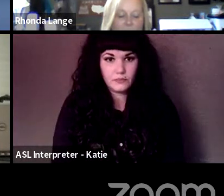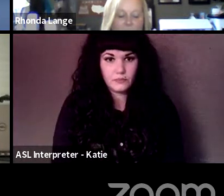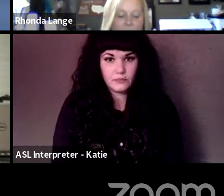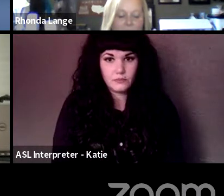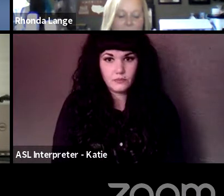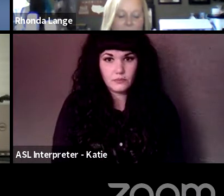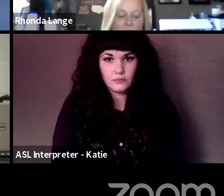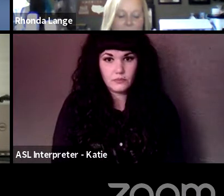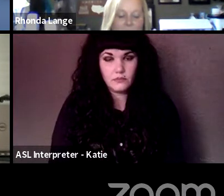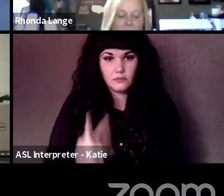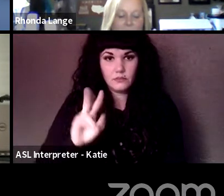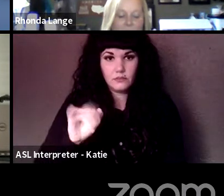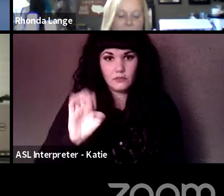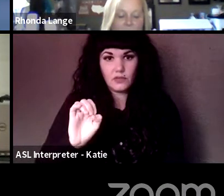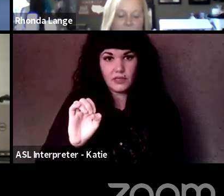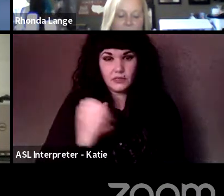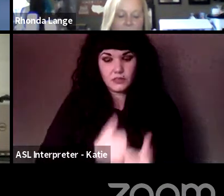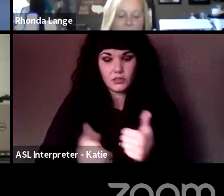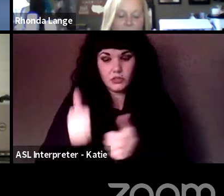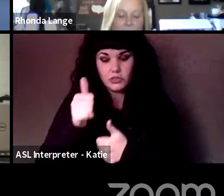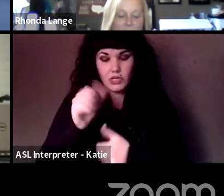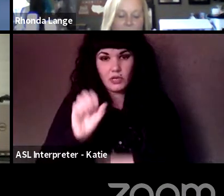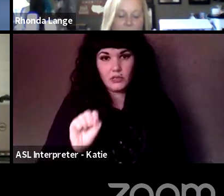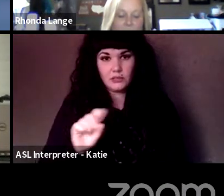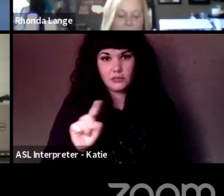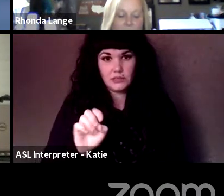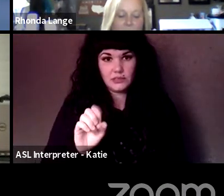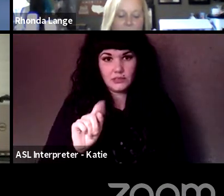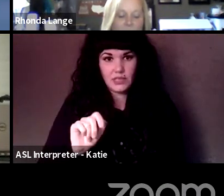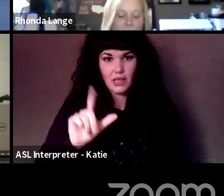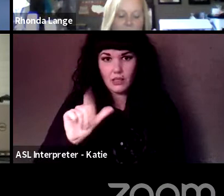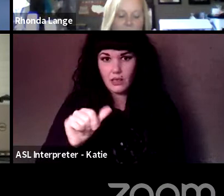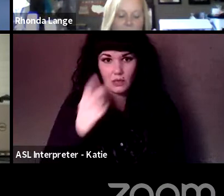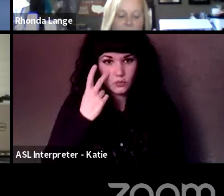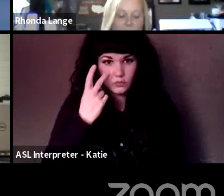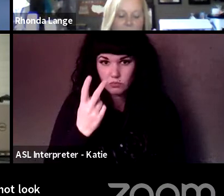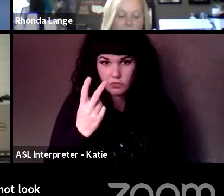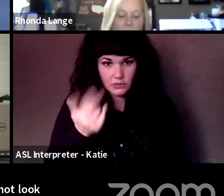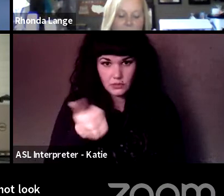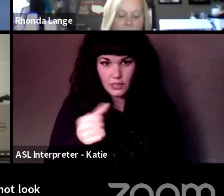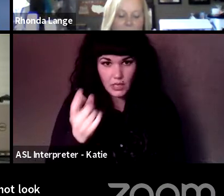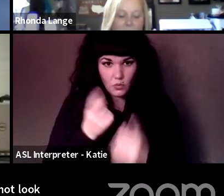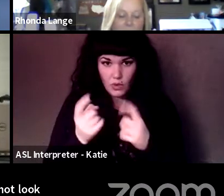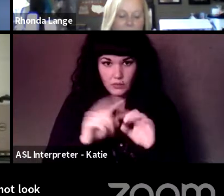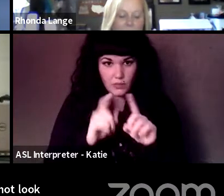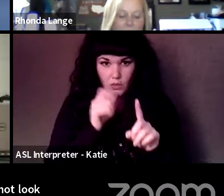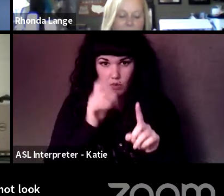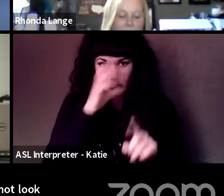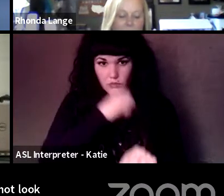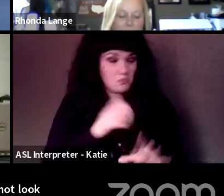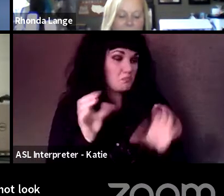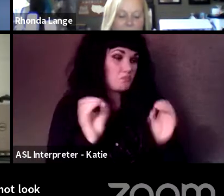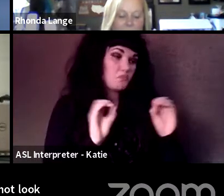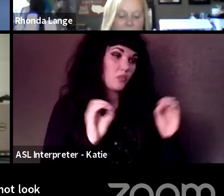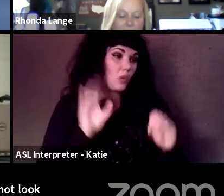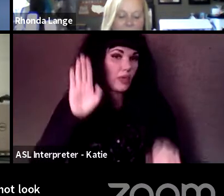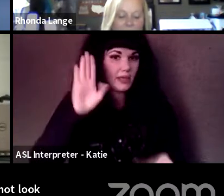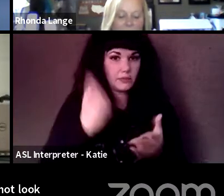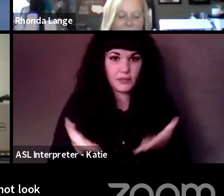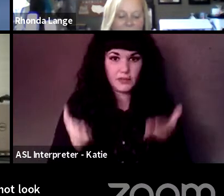Vice Chair Zatella, it doesn't look like we have any questions, but I don't want to assume anything on your end. No one has their hand up here.